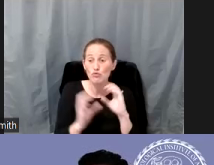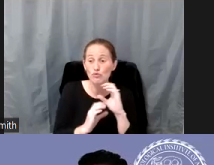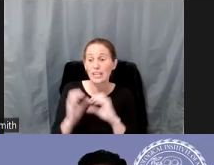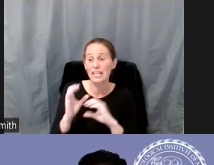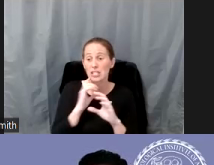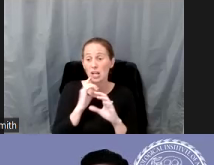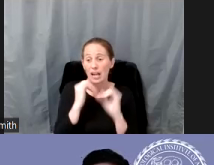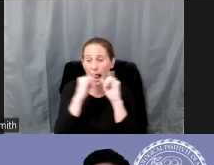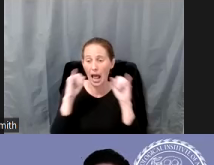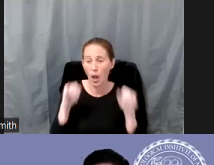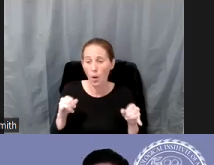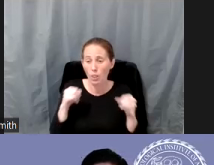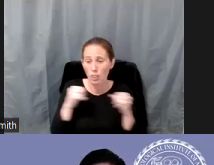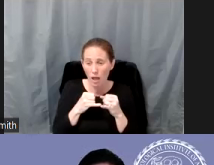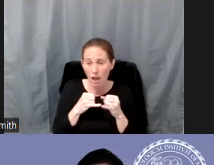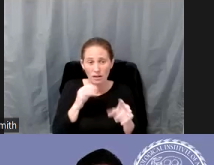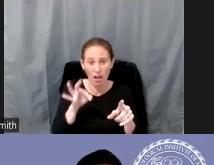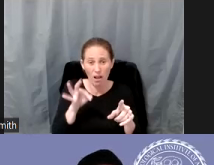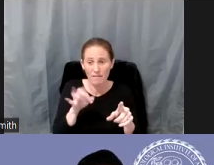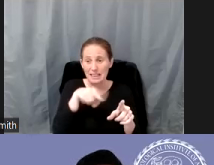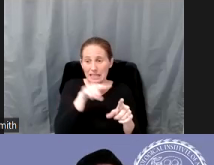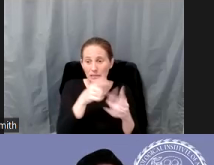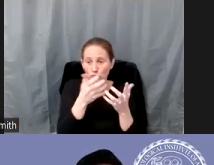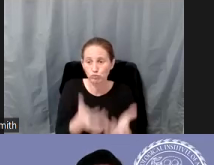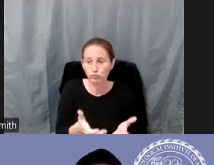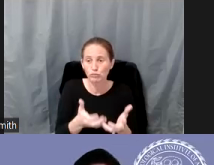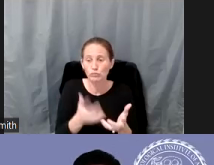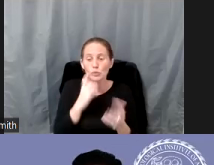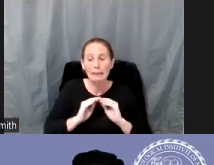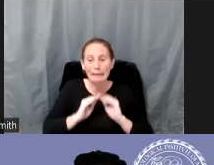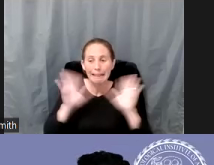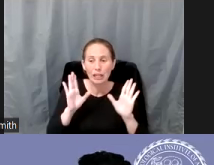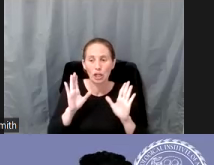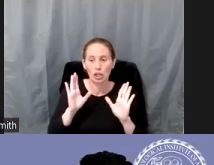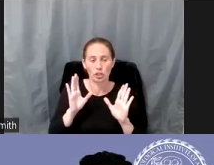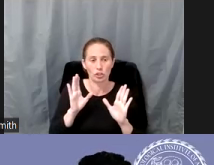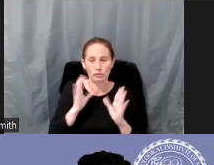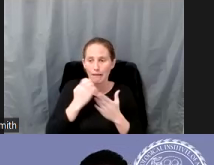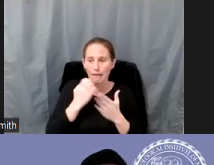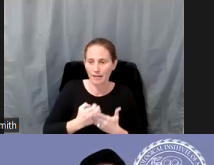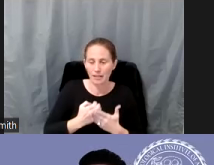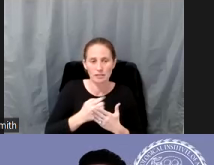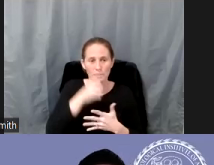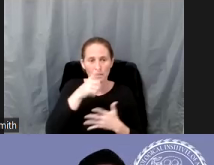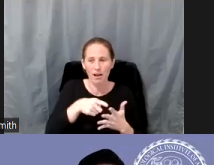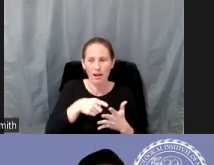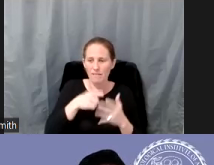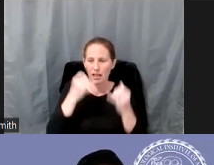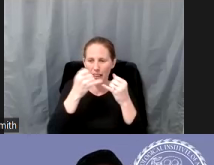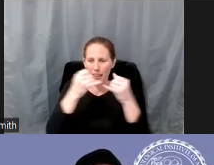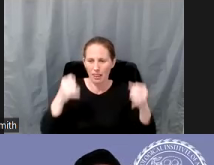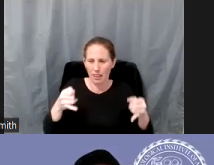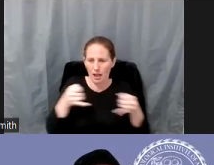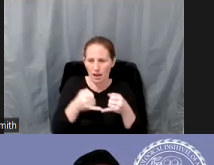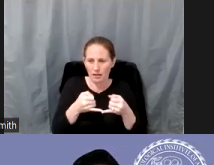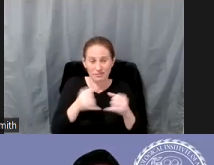-outlining of these inhumations. So there was clear evidence of memory. There were, as you can imagine